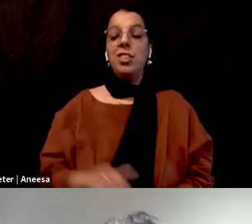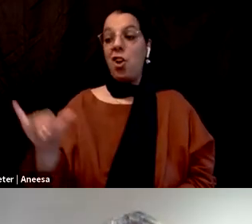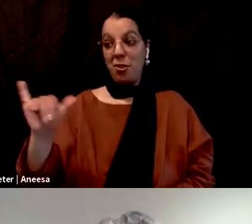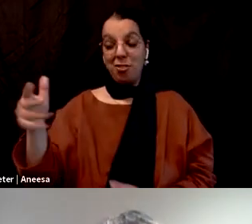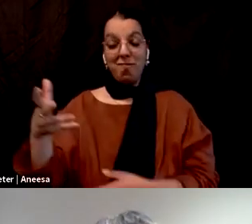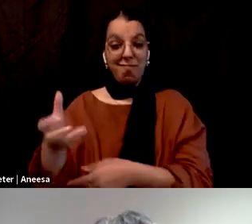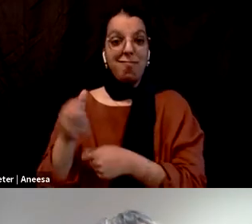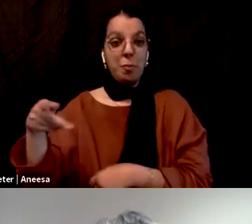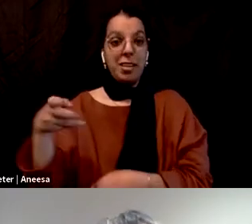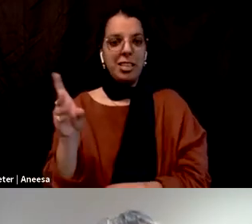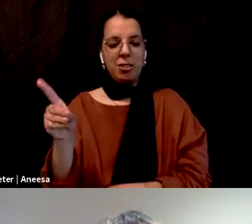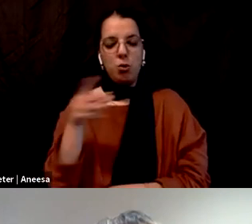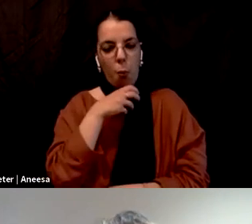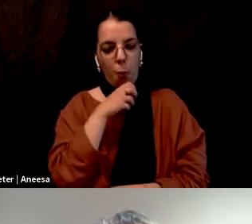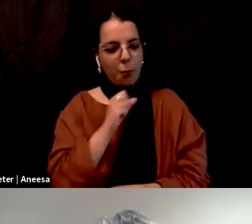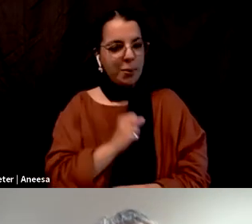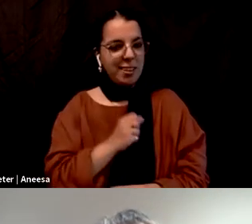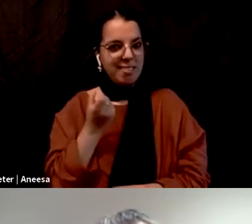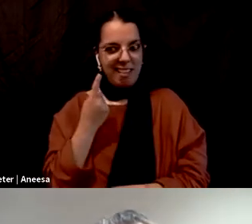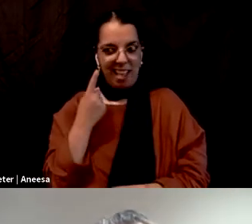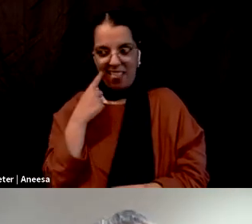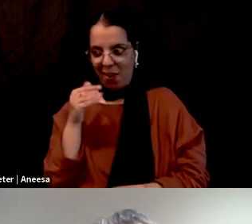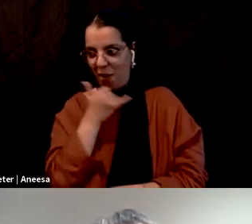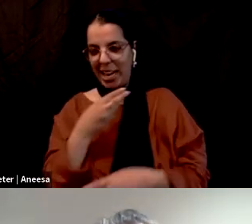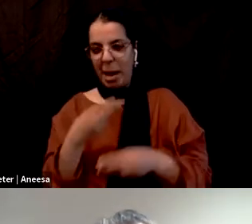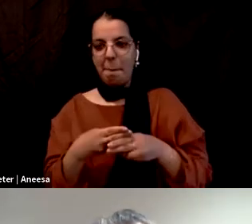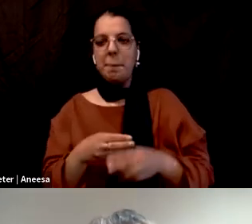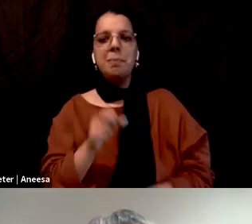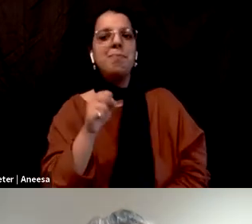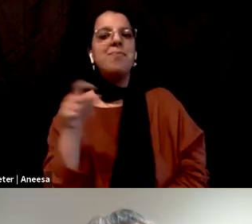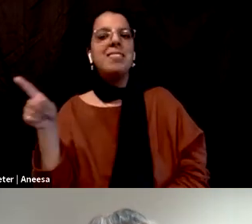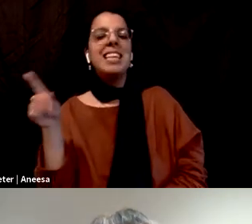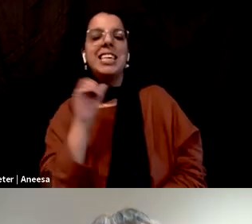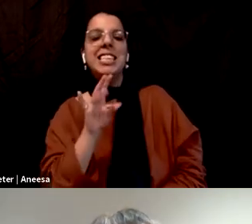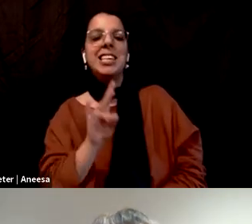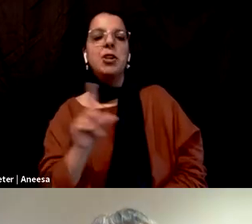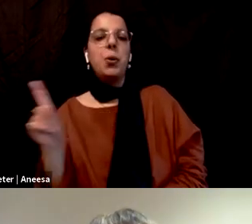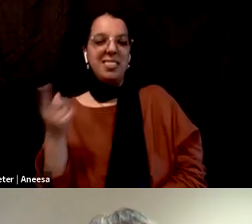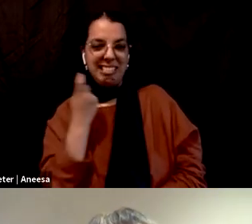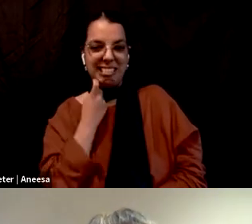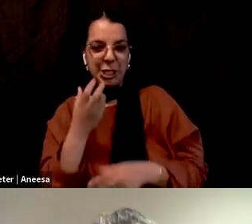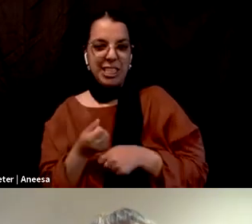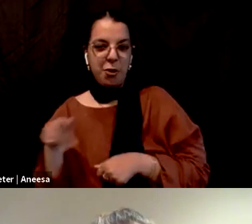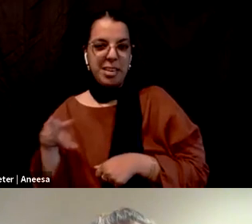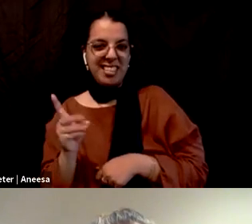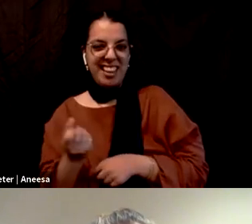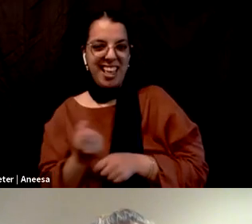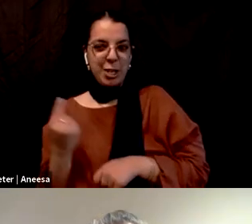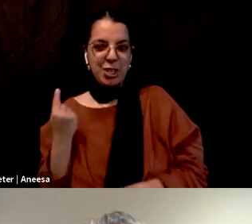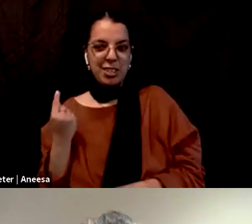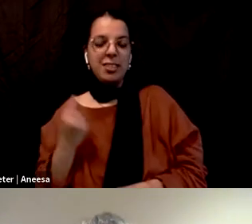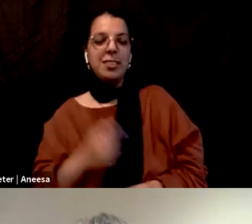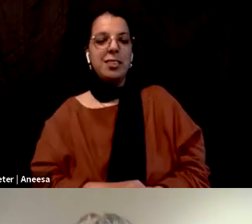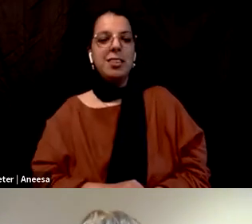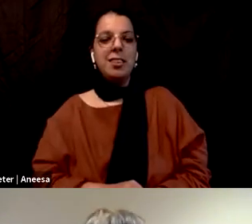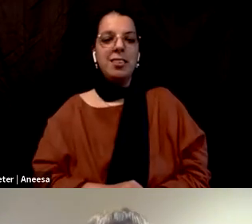she's quite elderly. But yeah, I think Rosuna's 71. She just received hers like last year. Yeah, right.